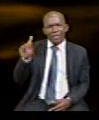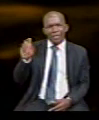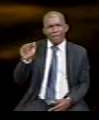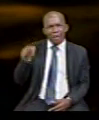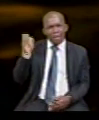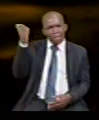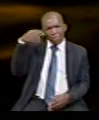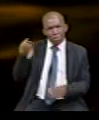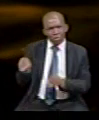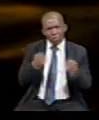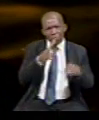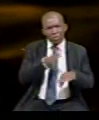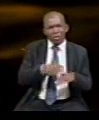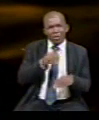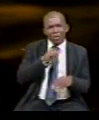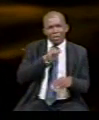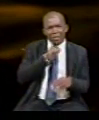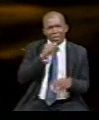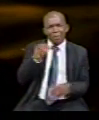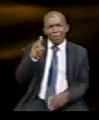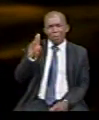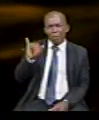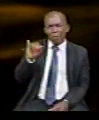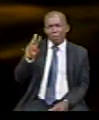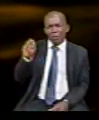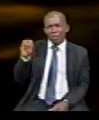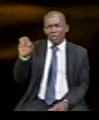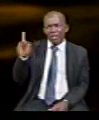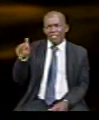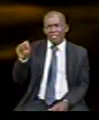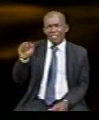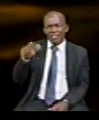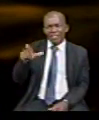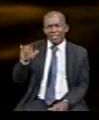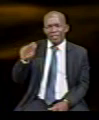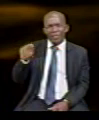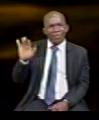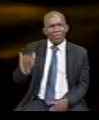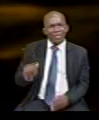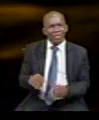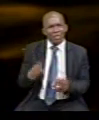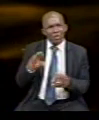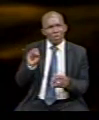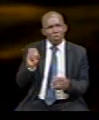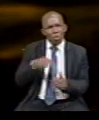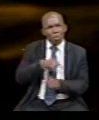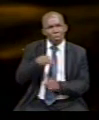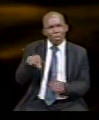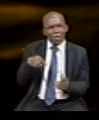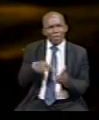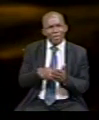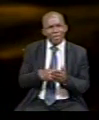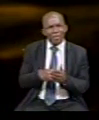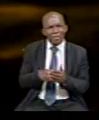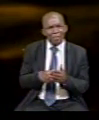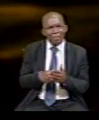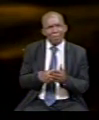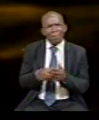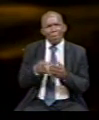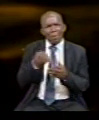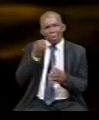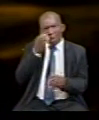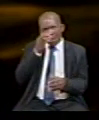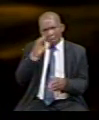So when this incorruptible shall have put on incorruption, and this mortal shall have put on immortality,